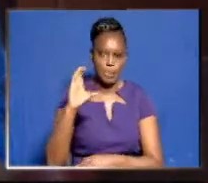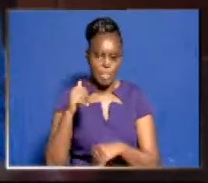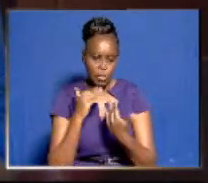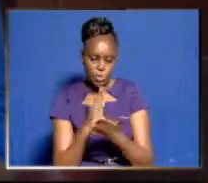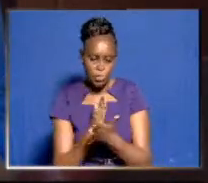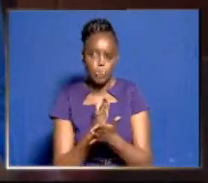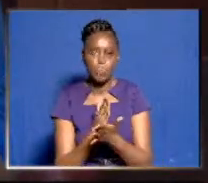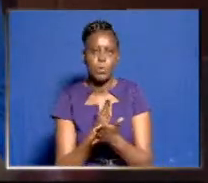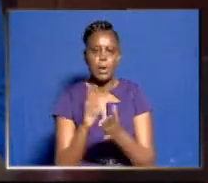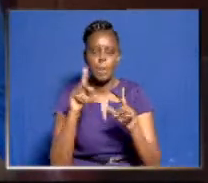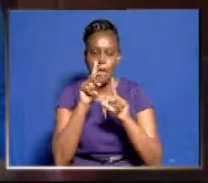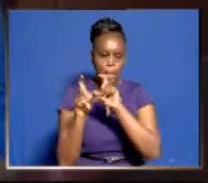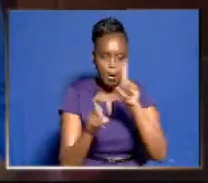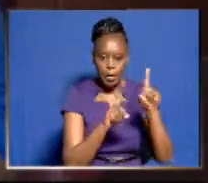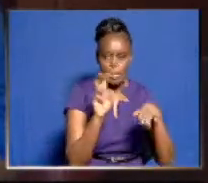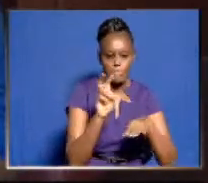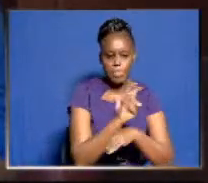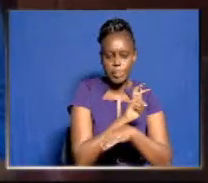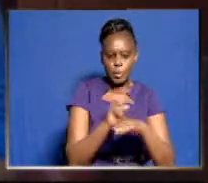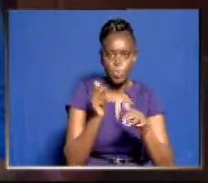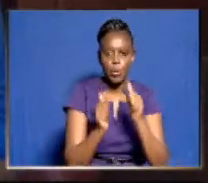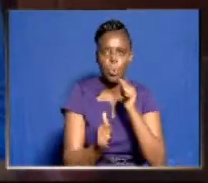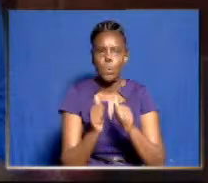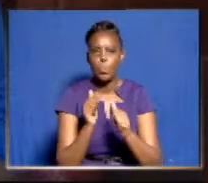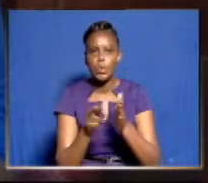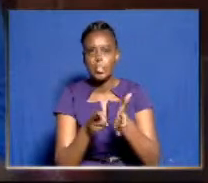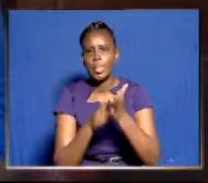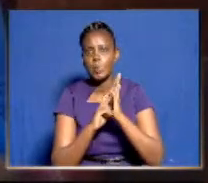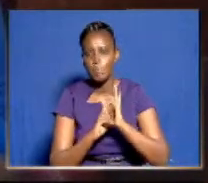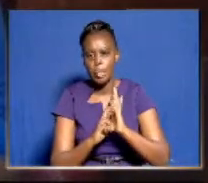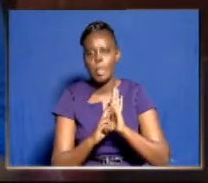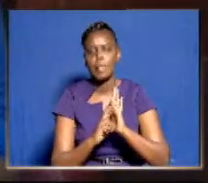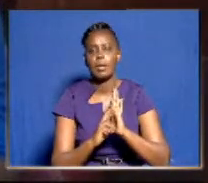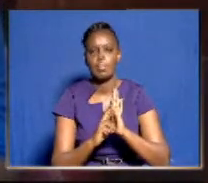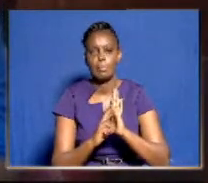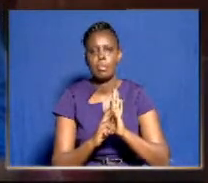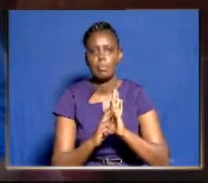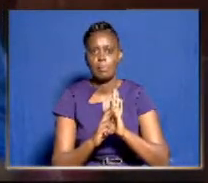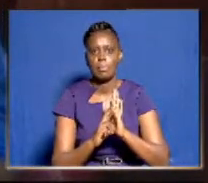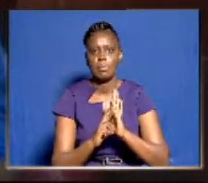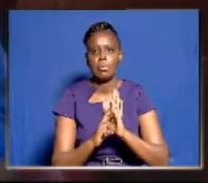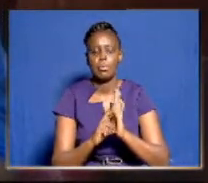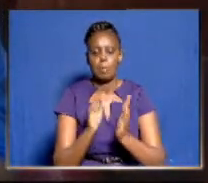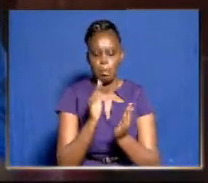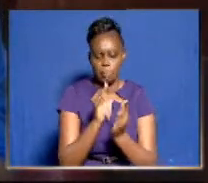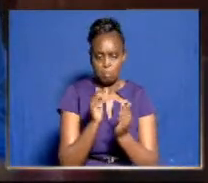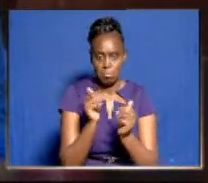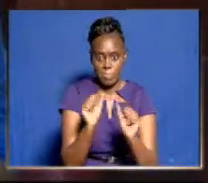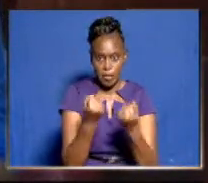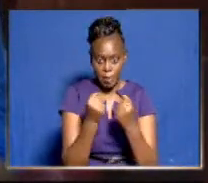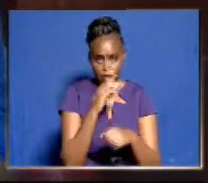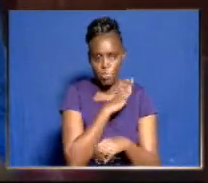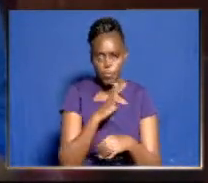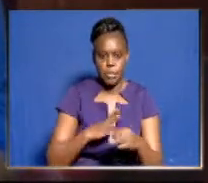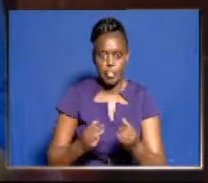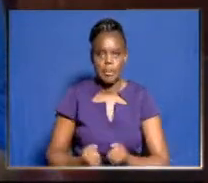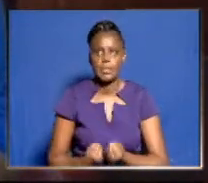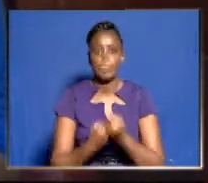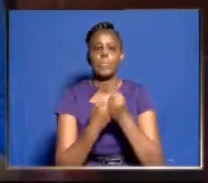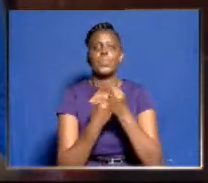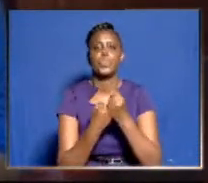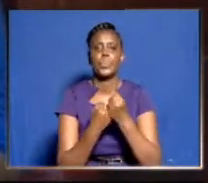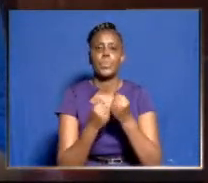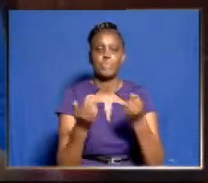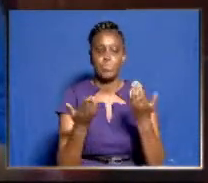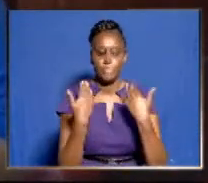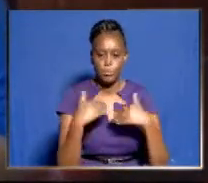that the many examination assessments which will be required, they will be in a safe custody, and that is why the committee is supporting the